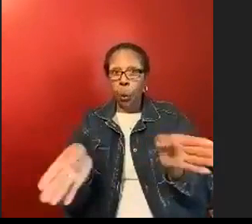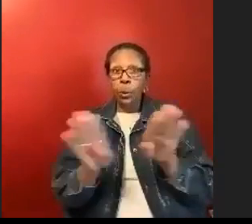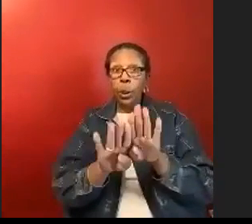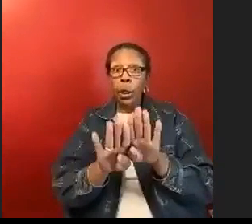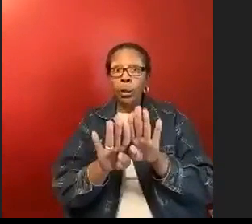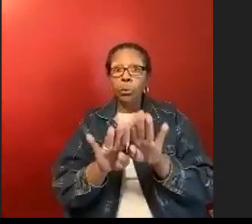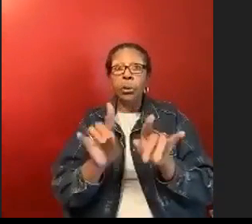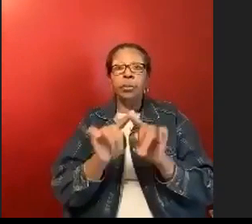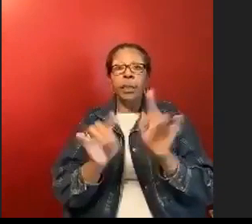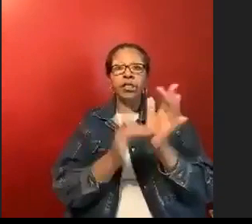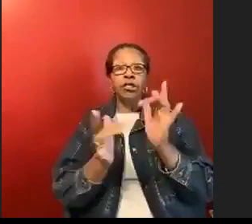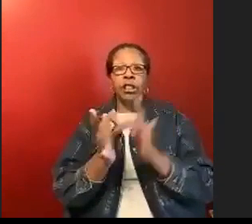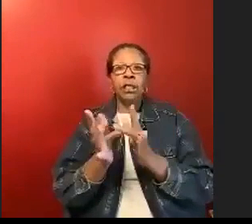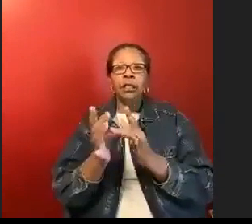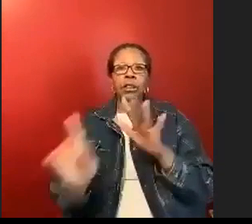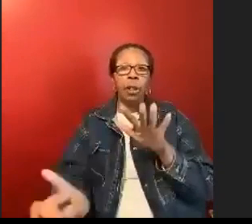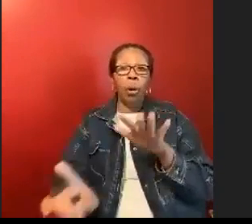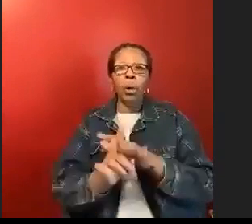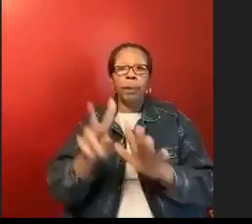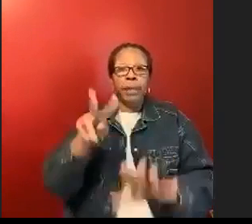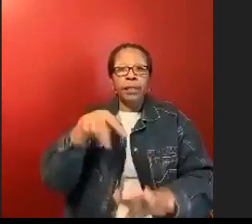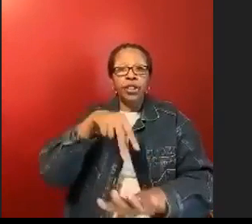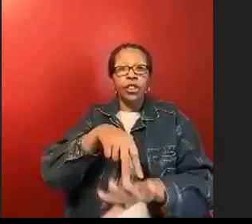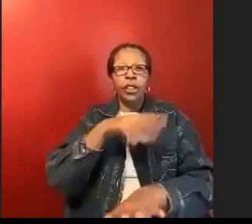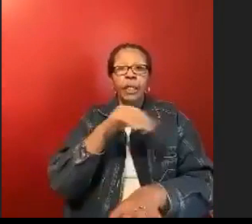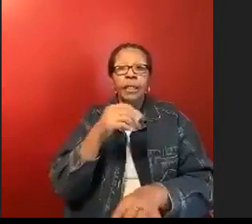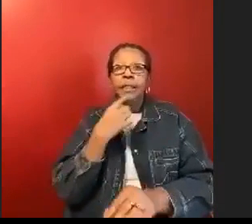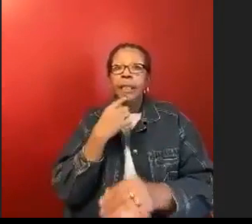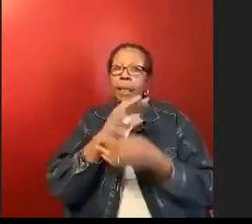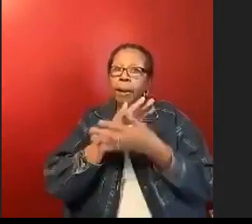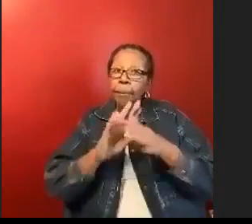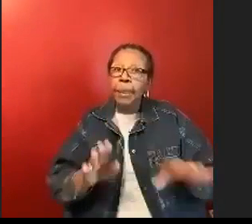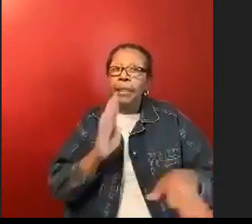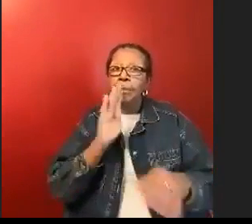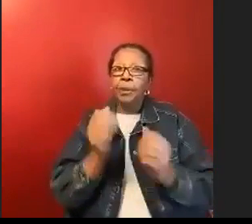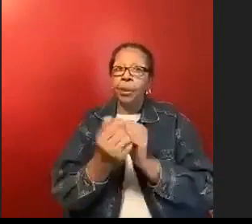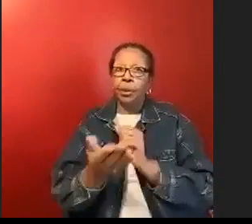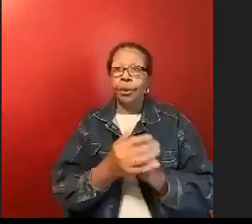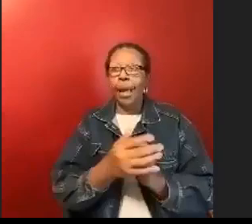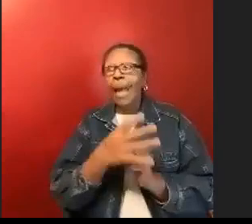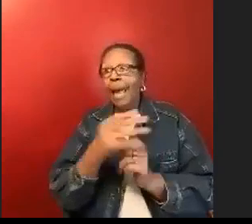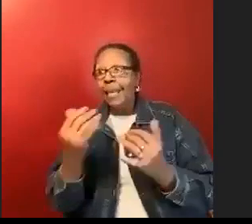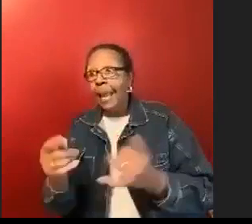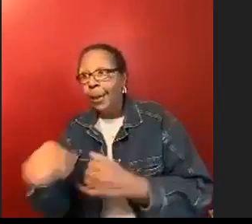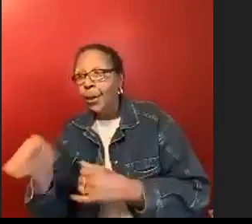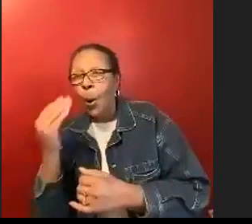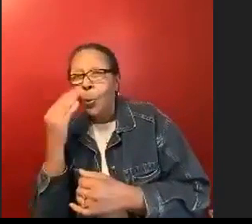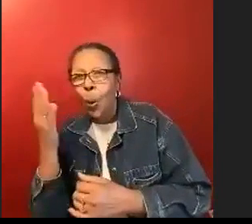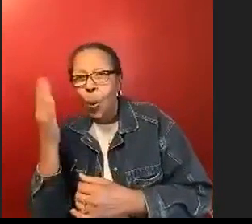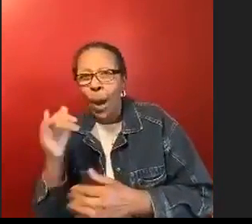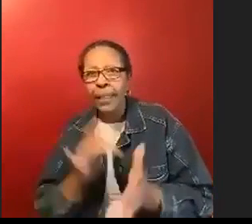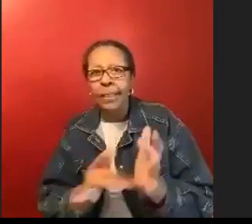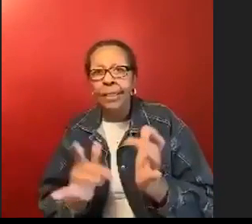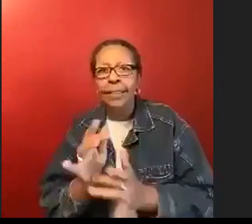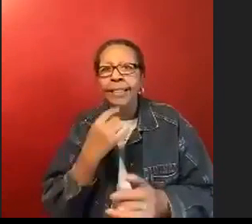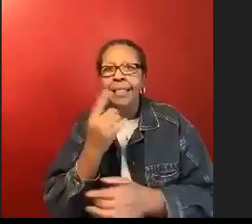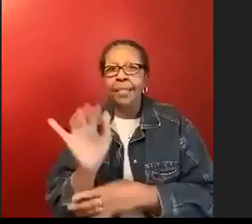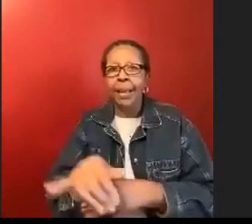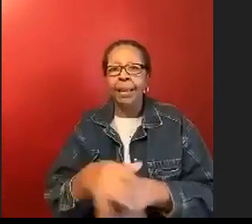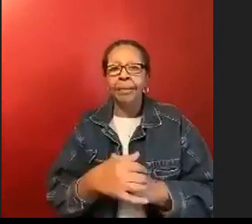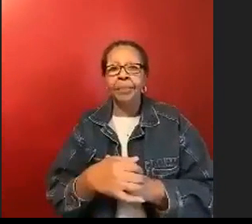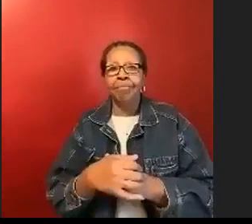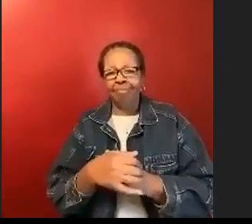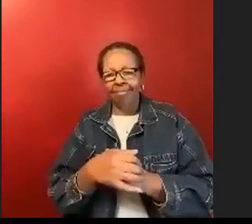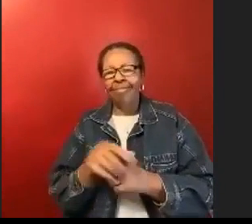stood among them and said, what? Peace be with you. By now, you know why he's saying peace be with you, right? Okay, you got